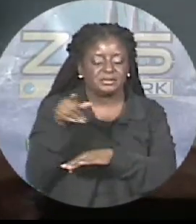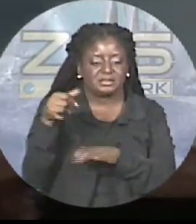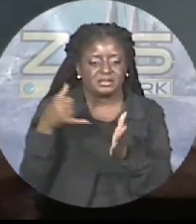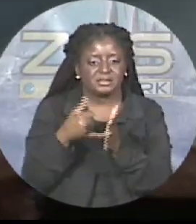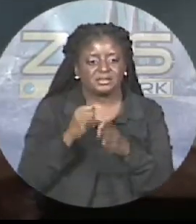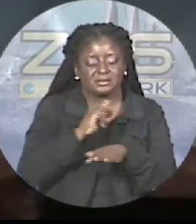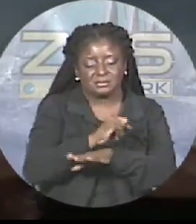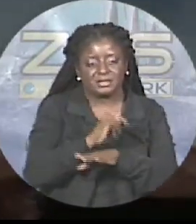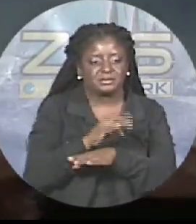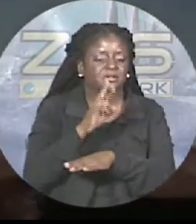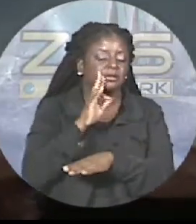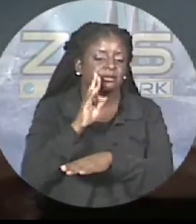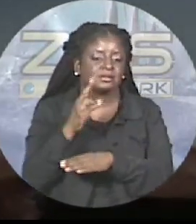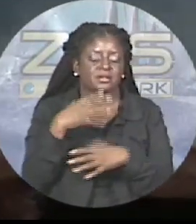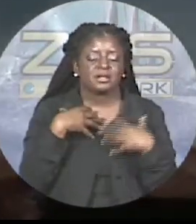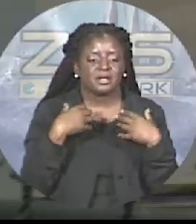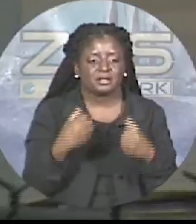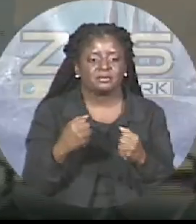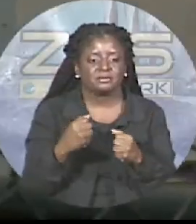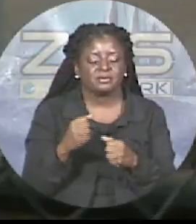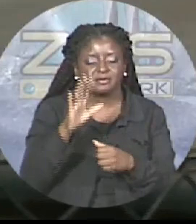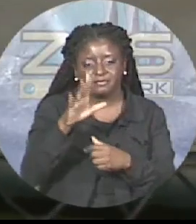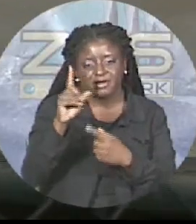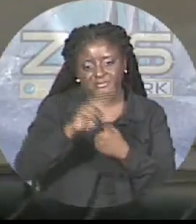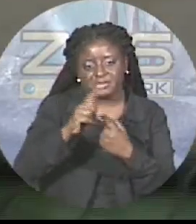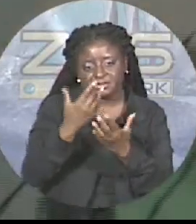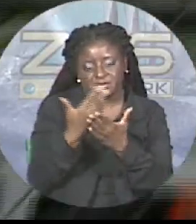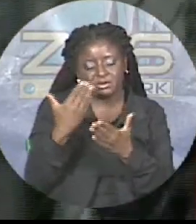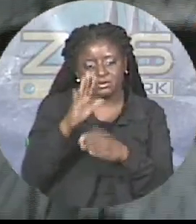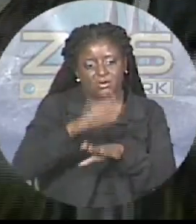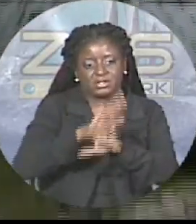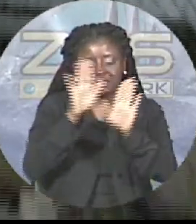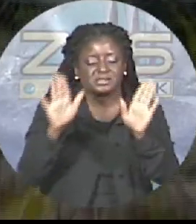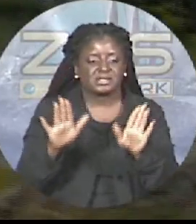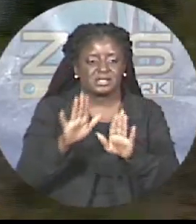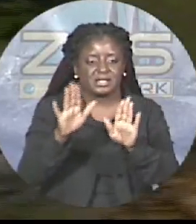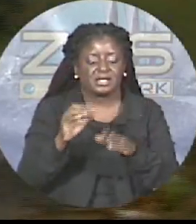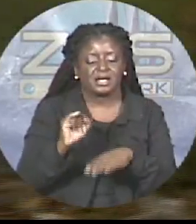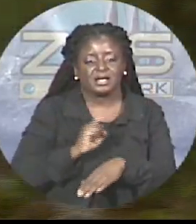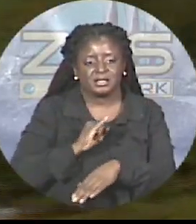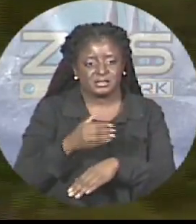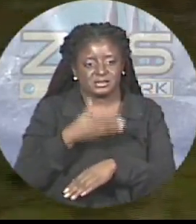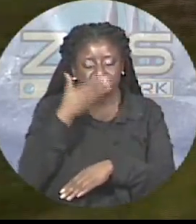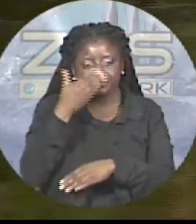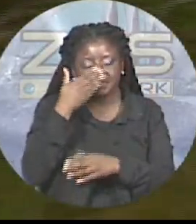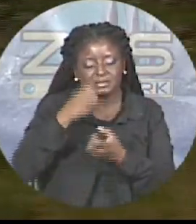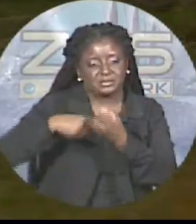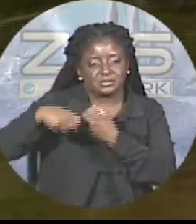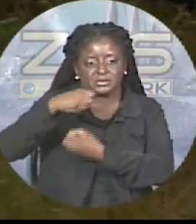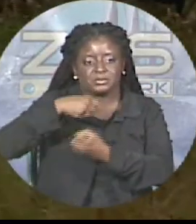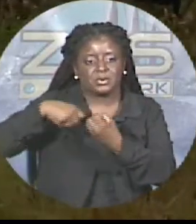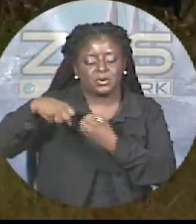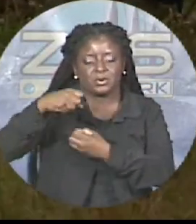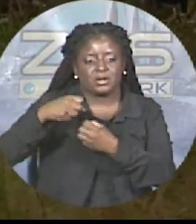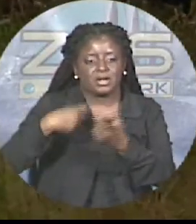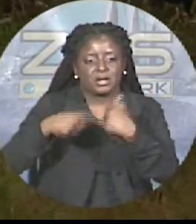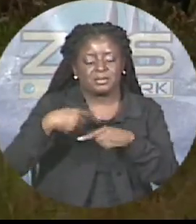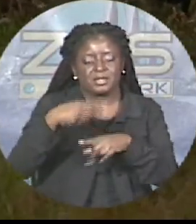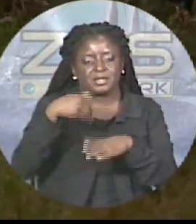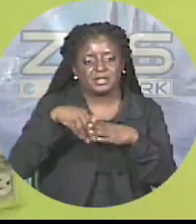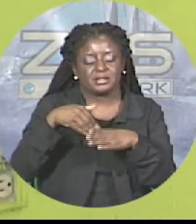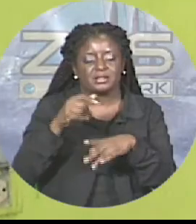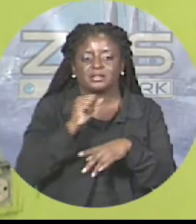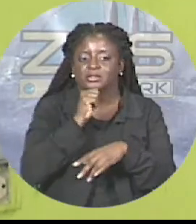her home 5 months ago. That was on a Sunday. I smelled the smoke coming inside the house, but I didn't know that was the